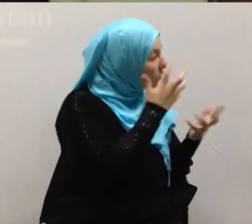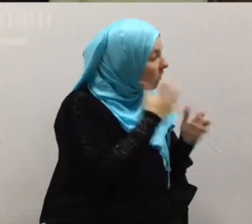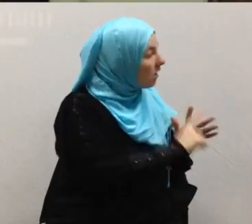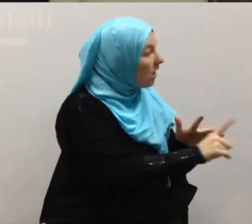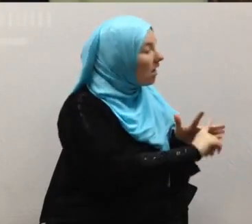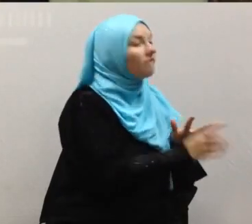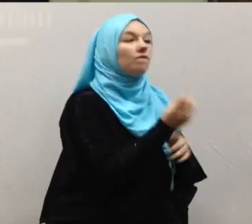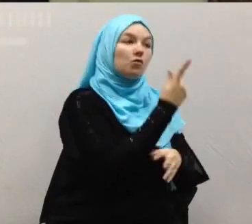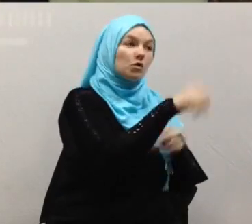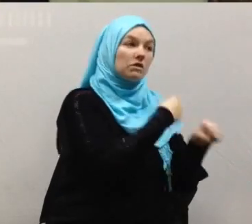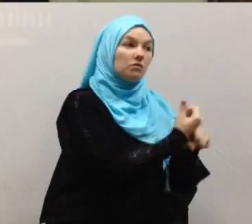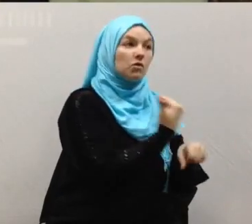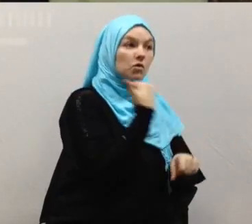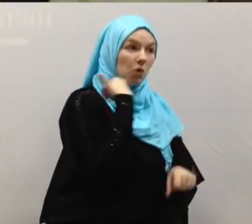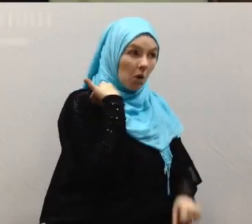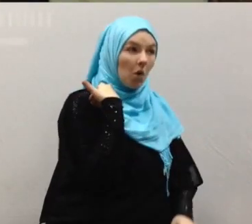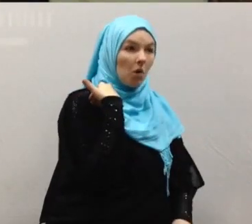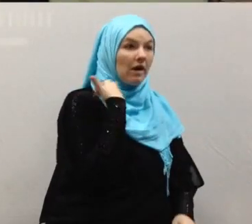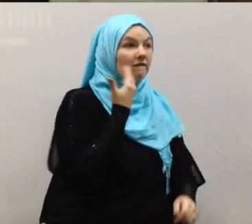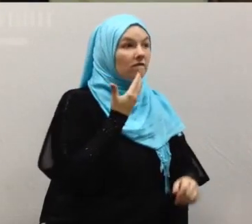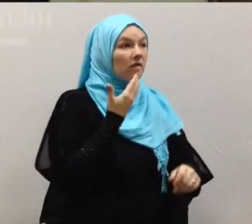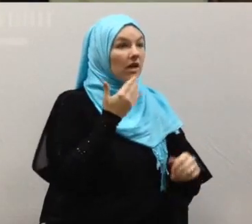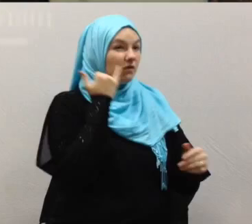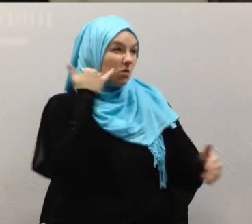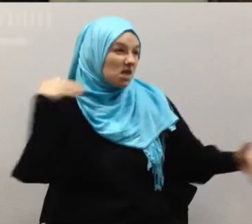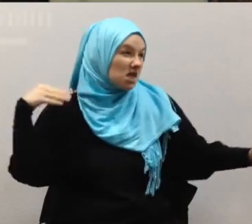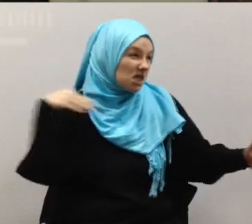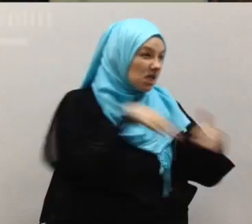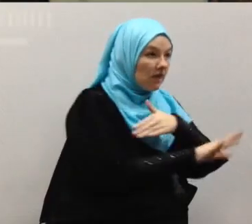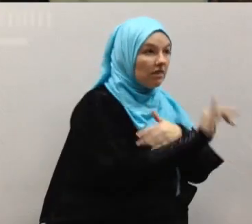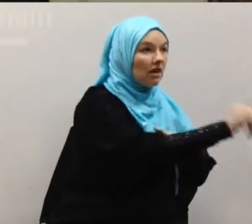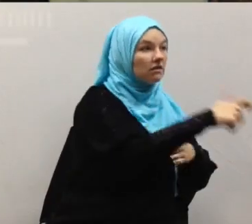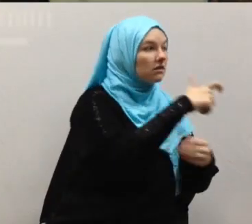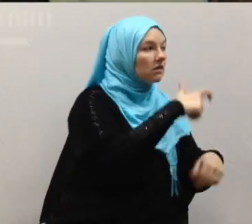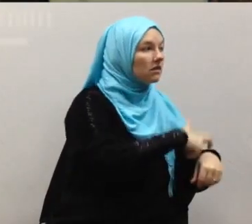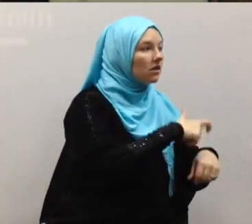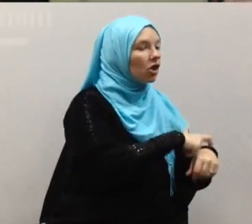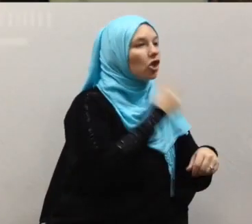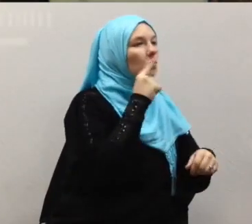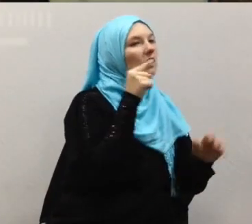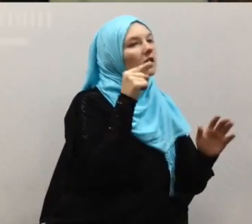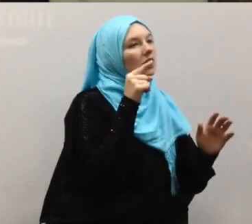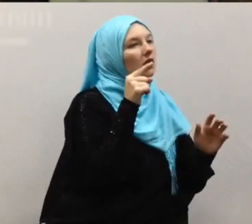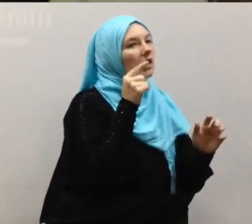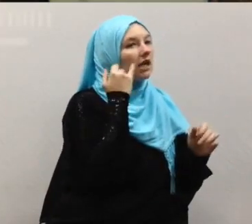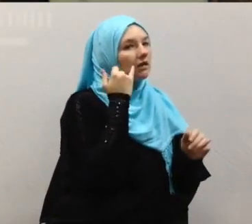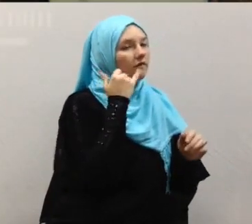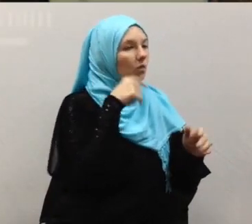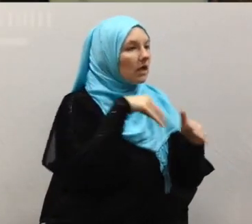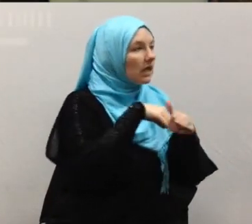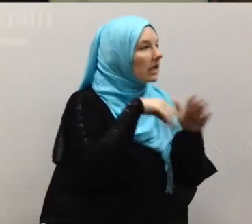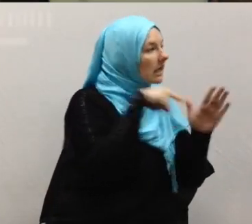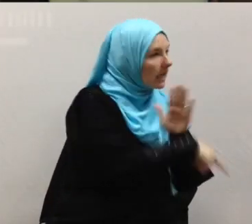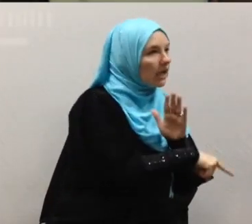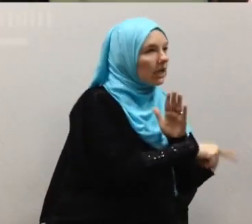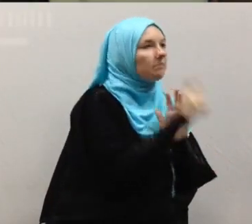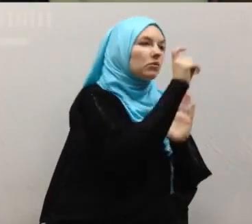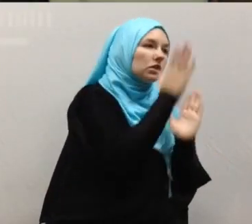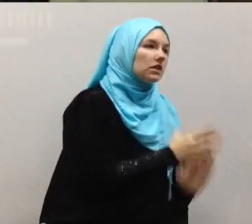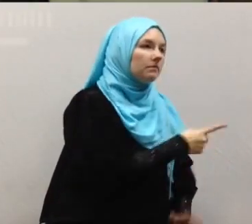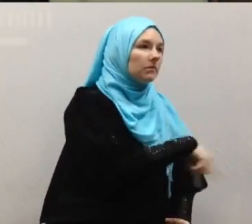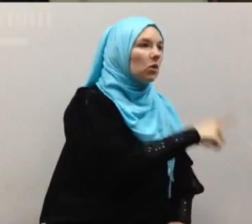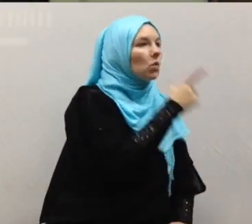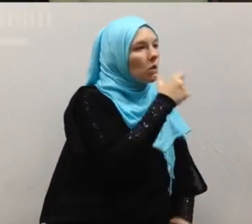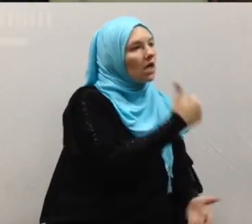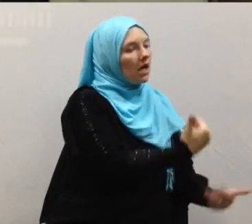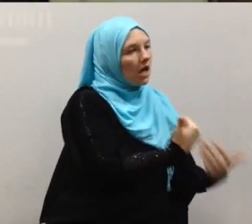then you would have trampled over Muslims who have embraced Islam